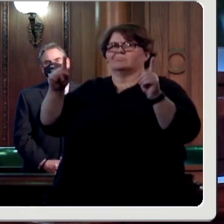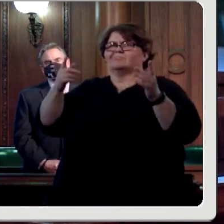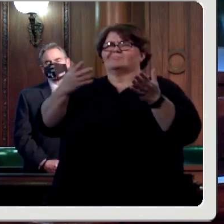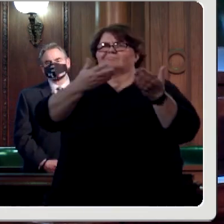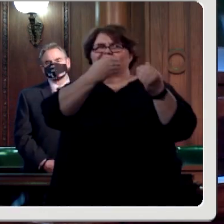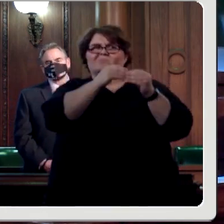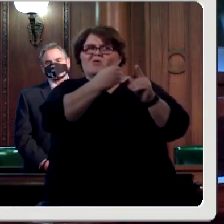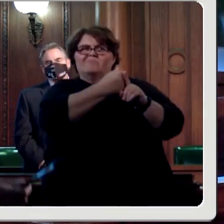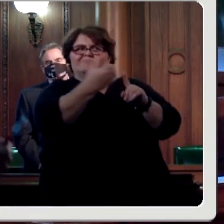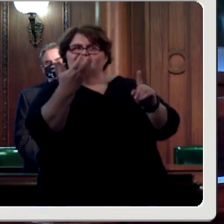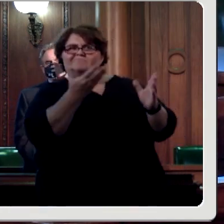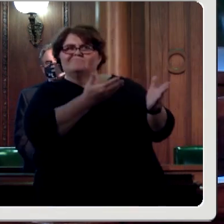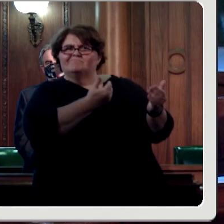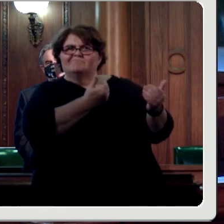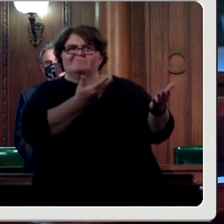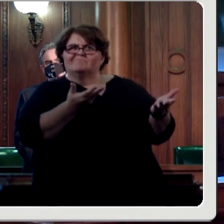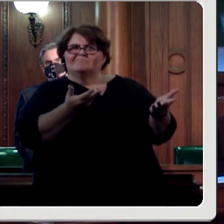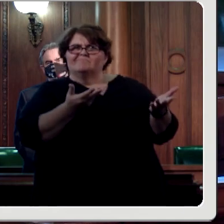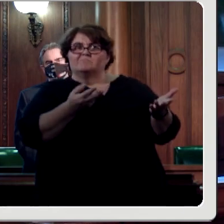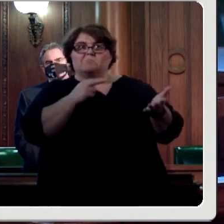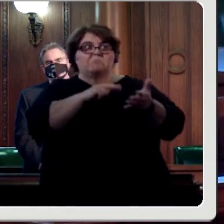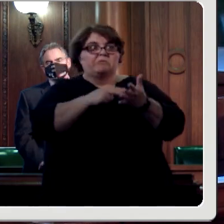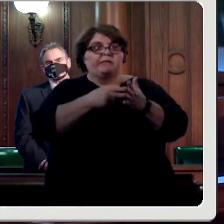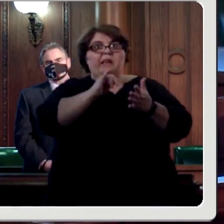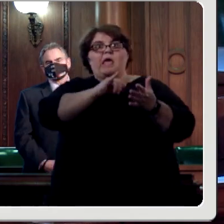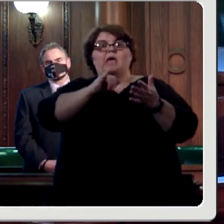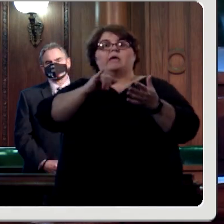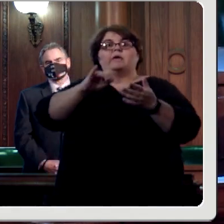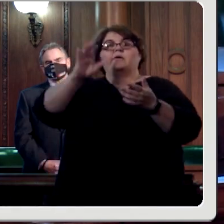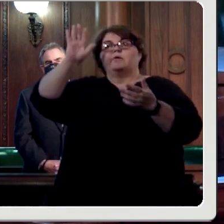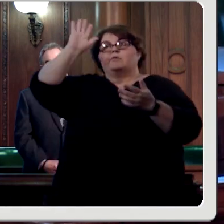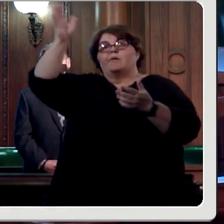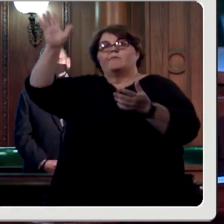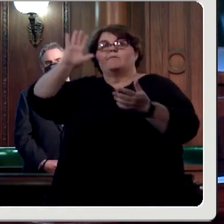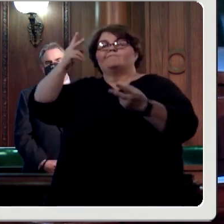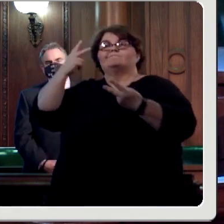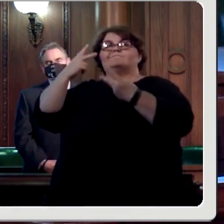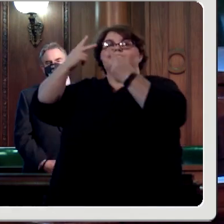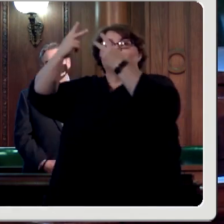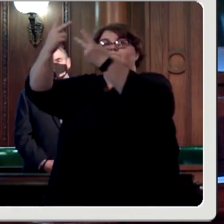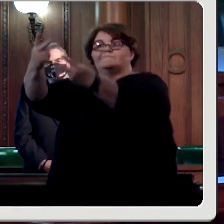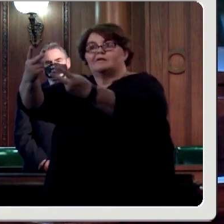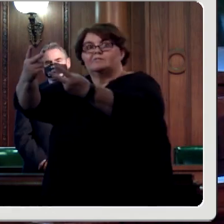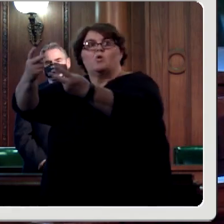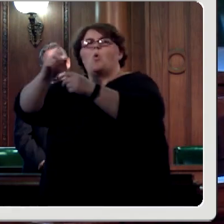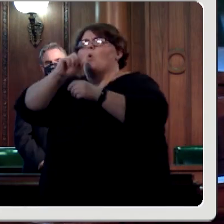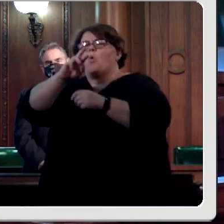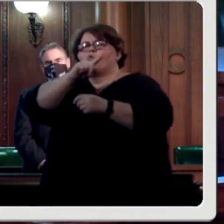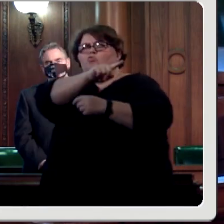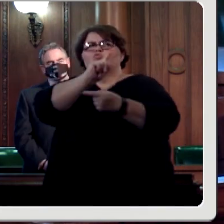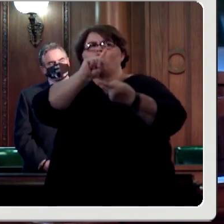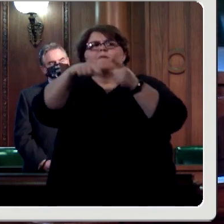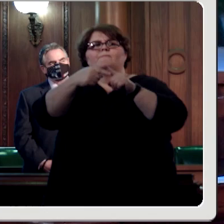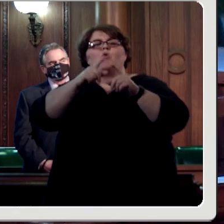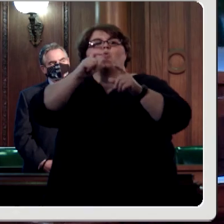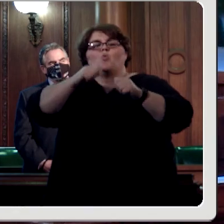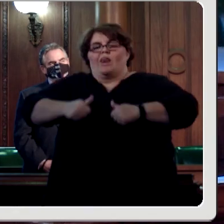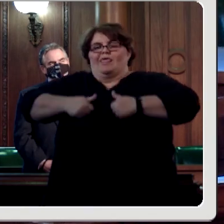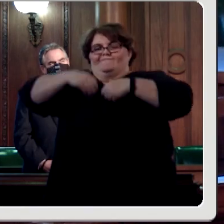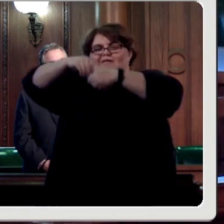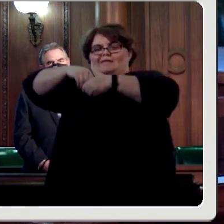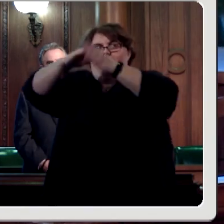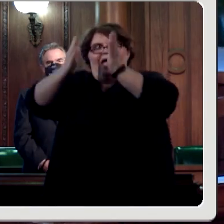about, you know, grandparents coming over to visit, that sort of thing, or people who are actually living together all the time?